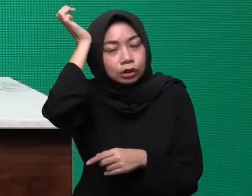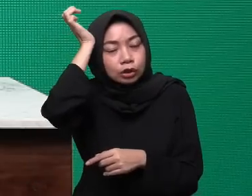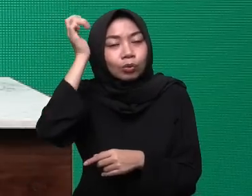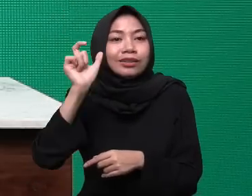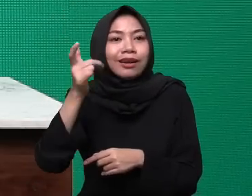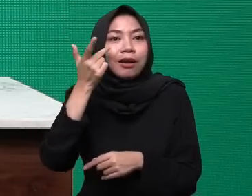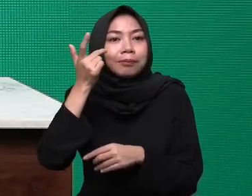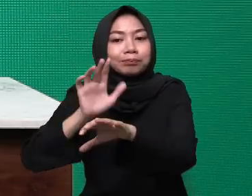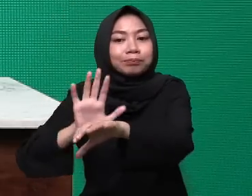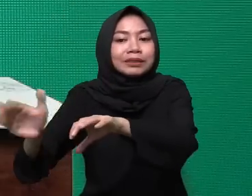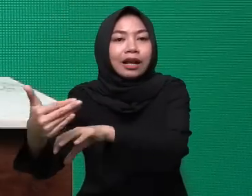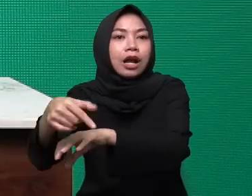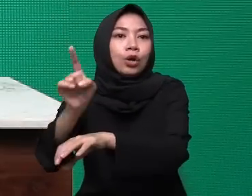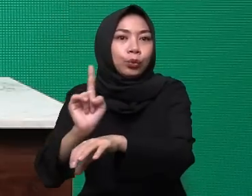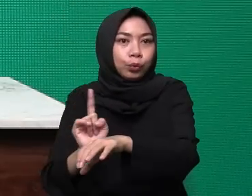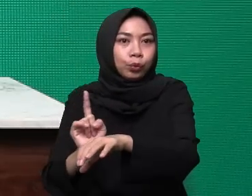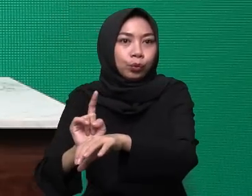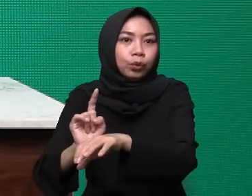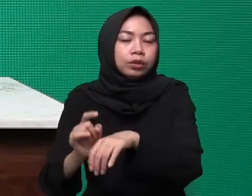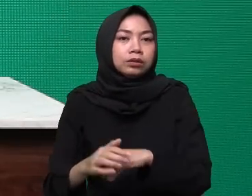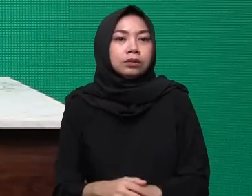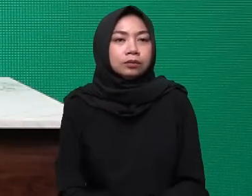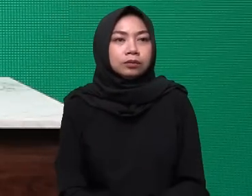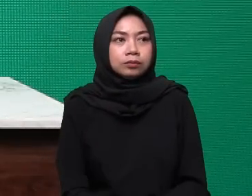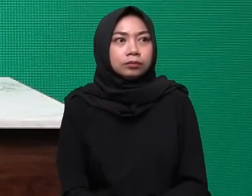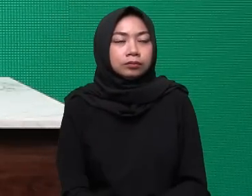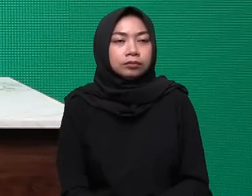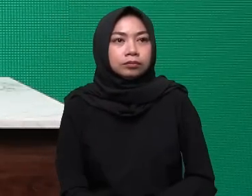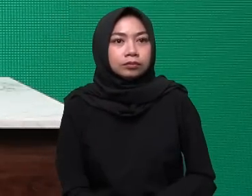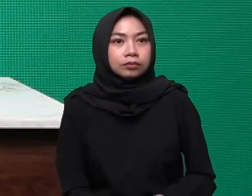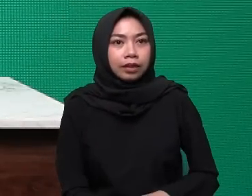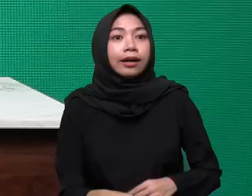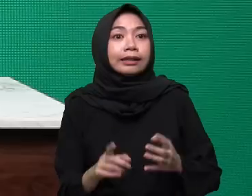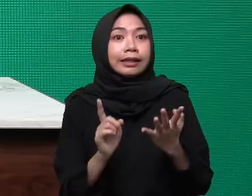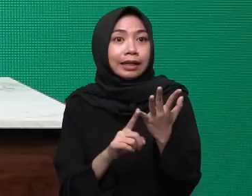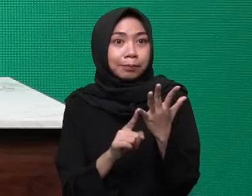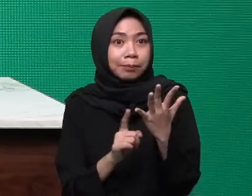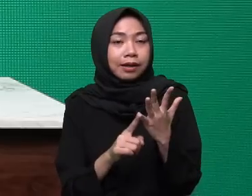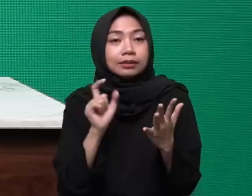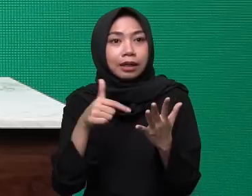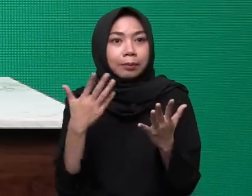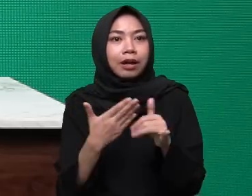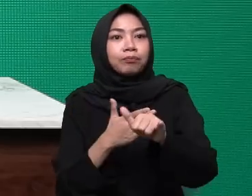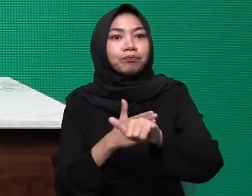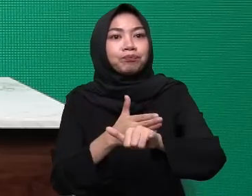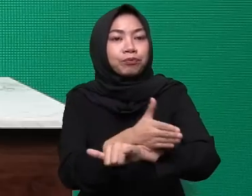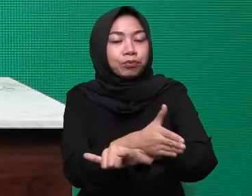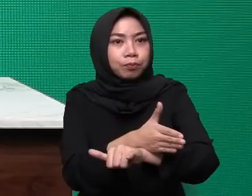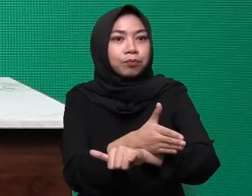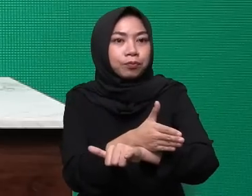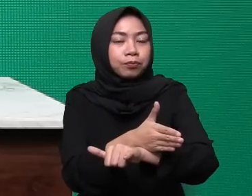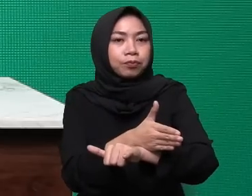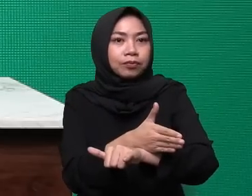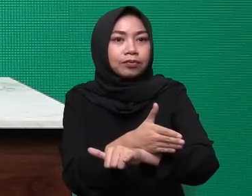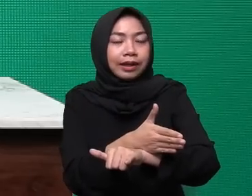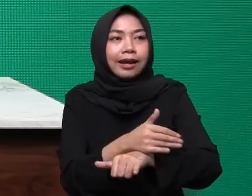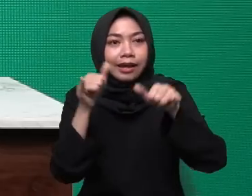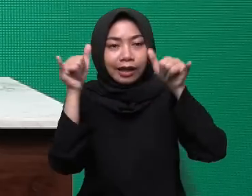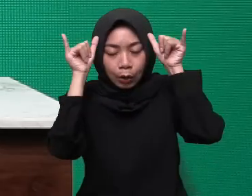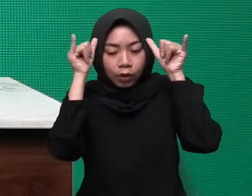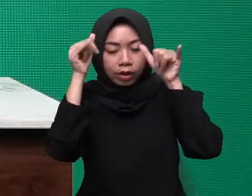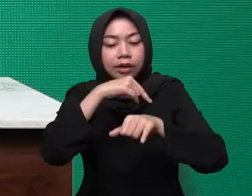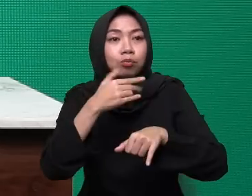system. And the fifth is test and slaughter. A slaughter practice in accordance with FMD handling